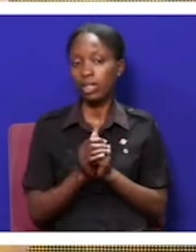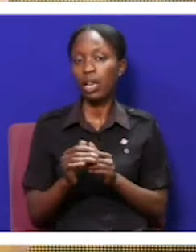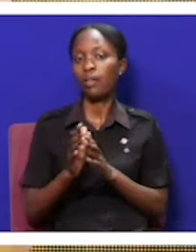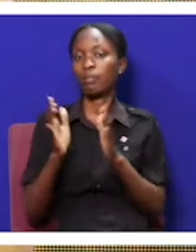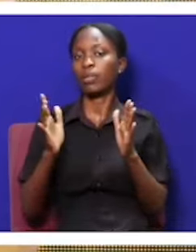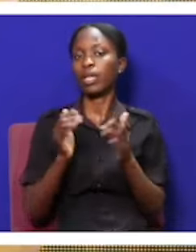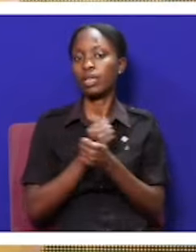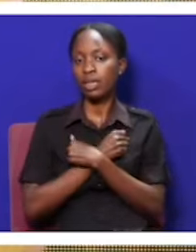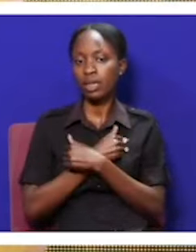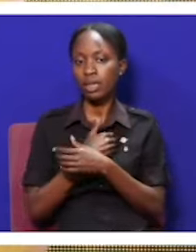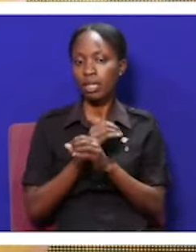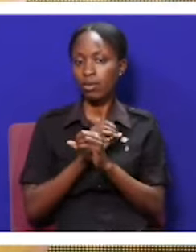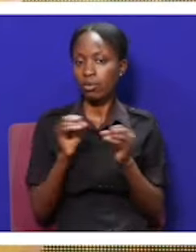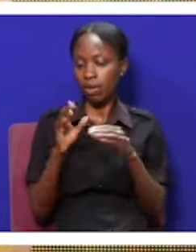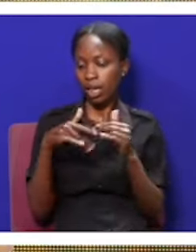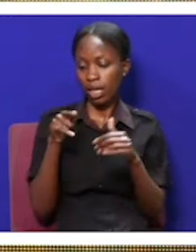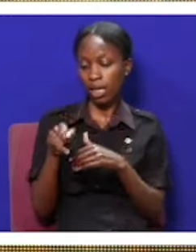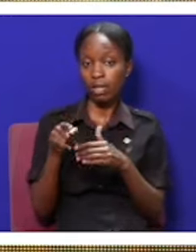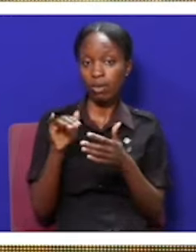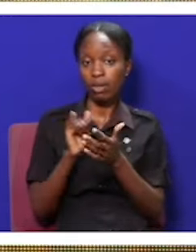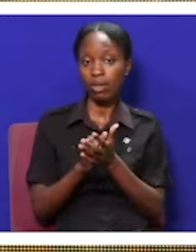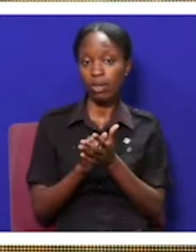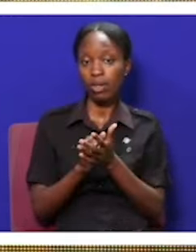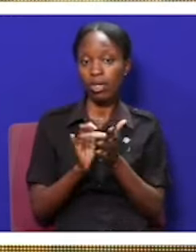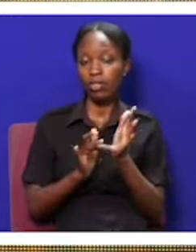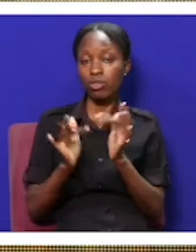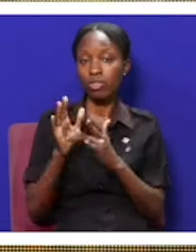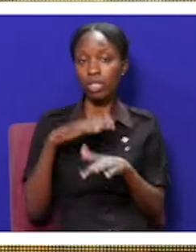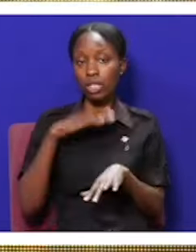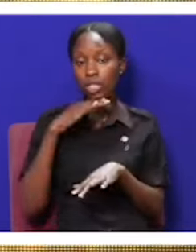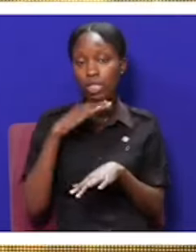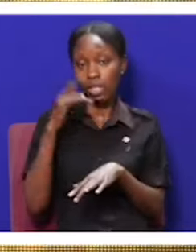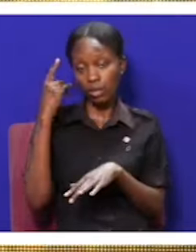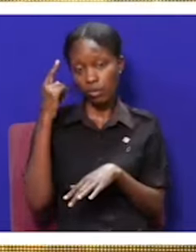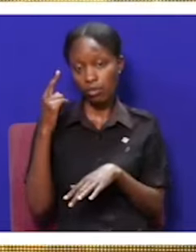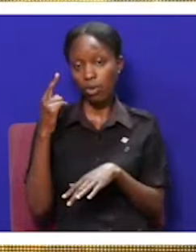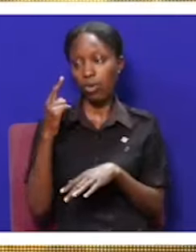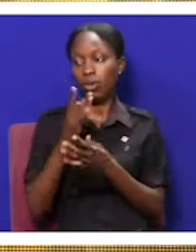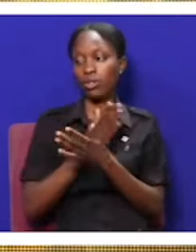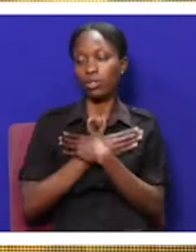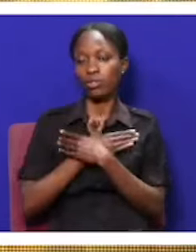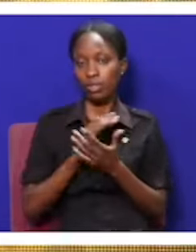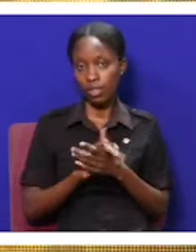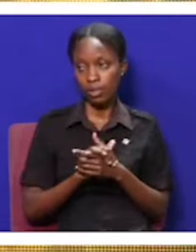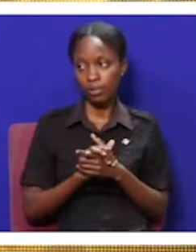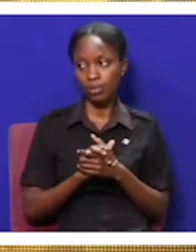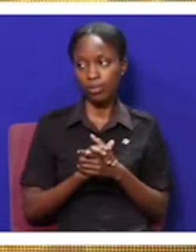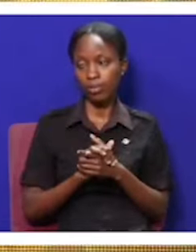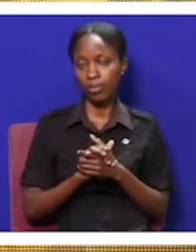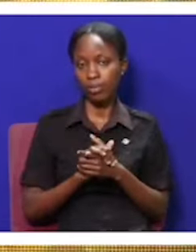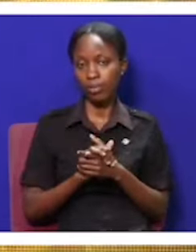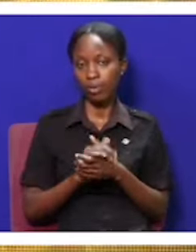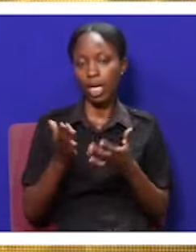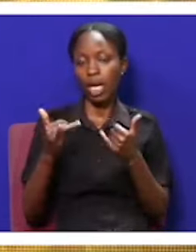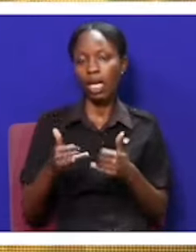love has no one than this, that someone lay down his life for his friends." Now you remember